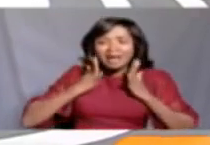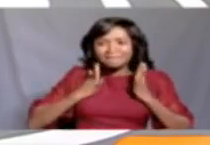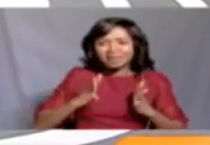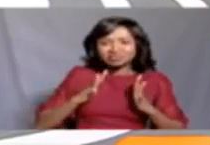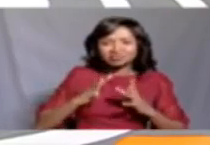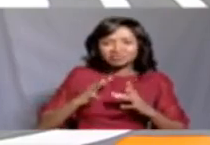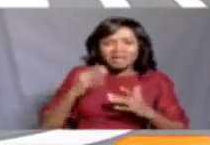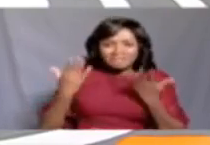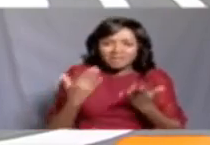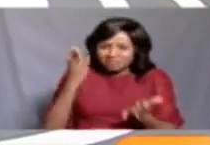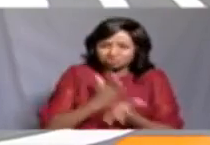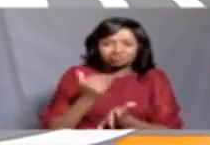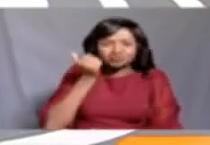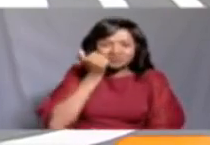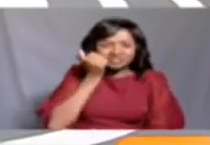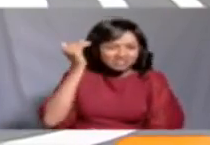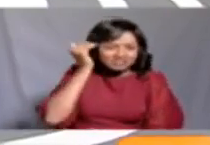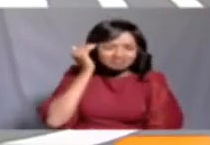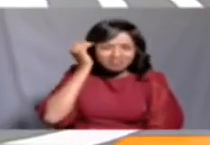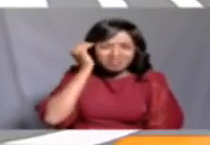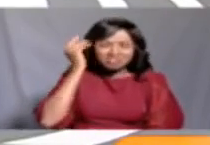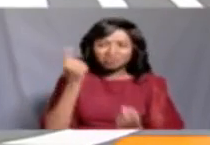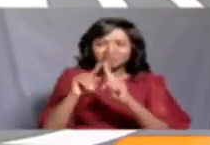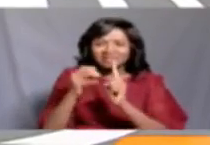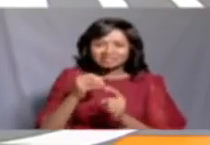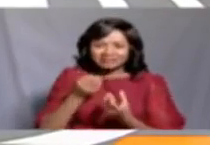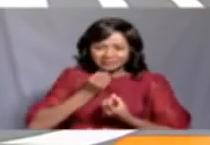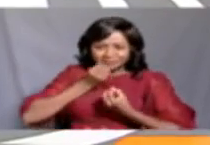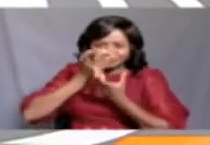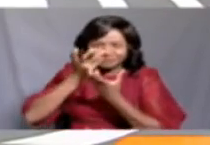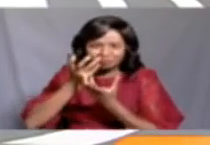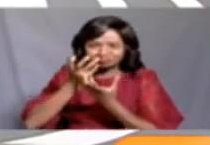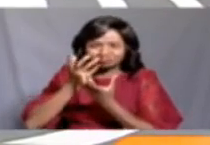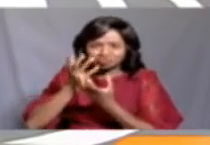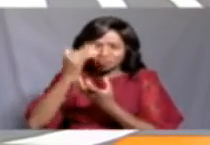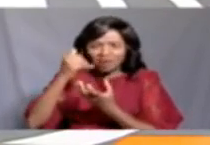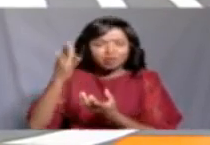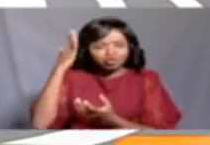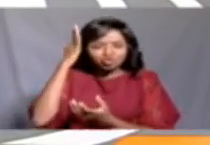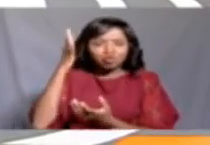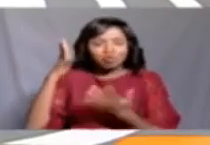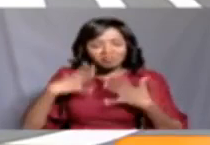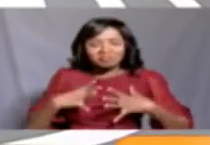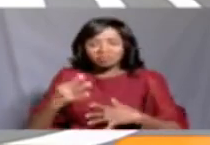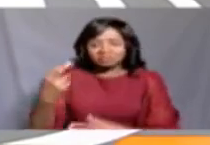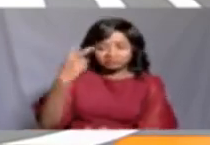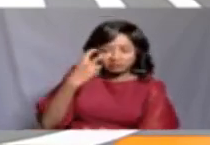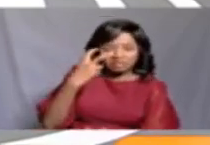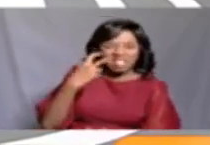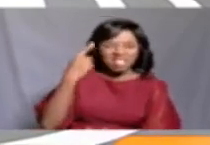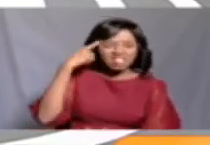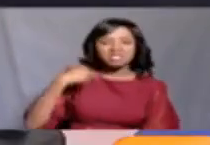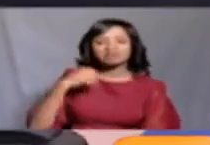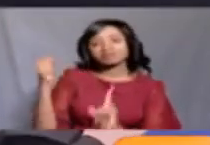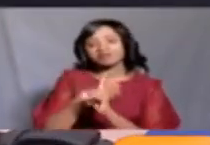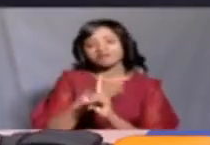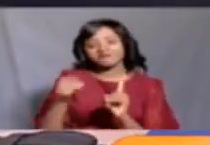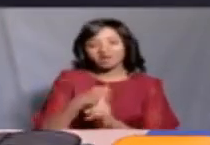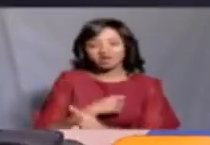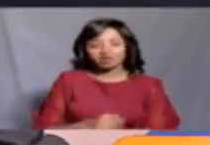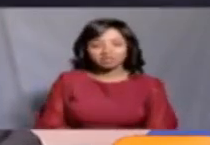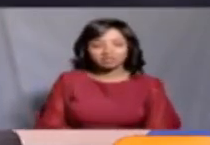Let me hear from two of our psych students here from USIU. Okay, so thank you for having me. My name is